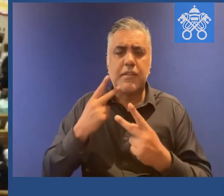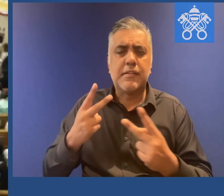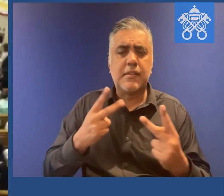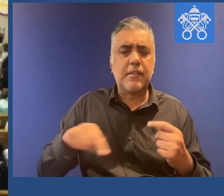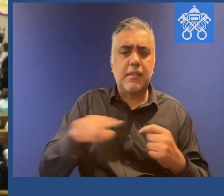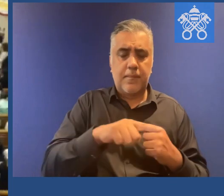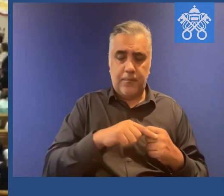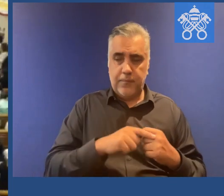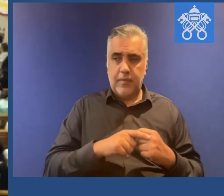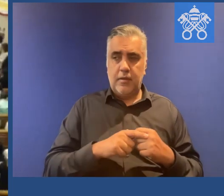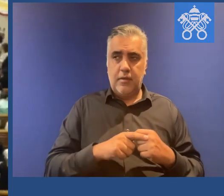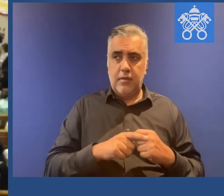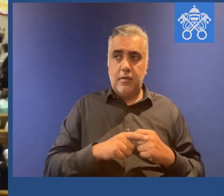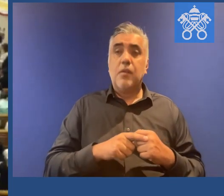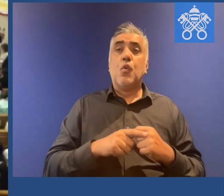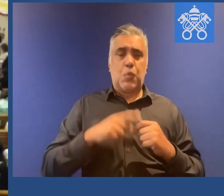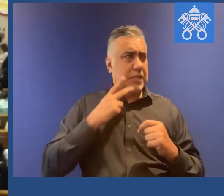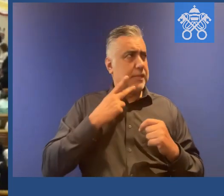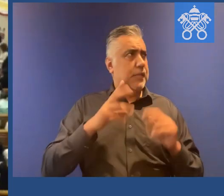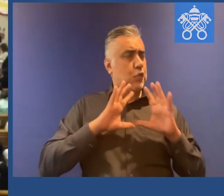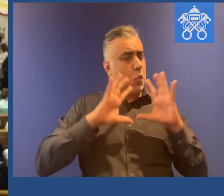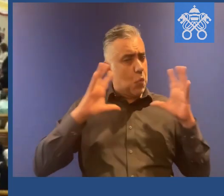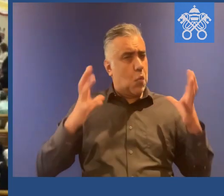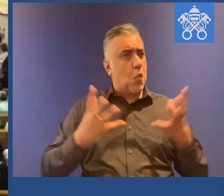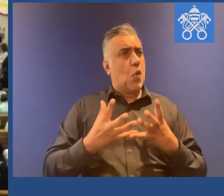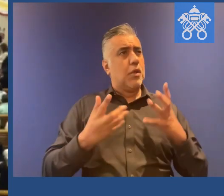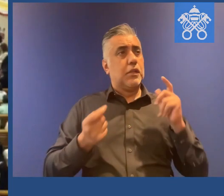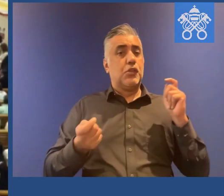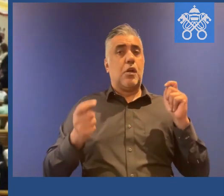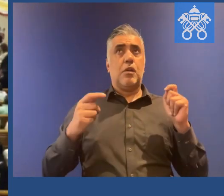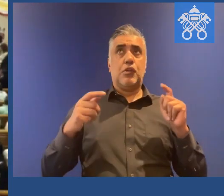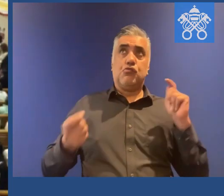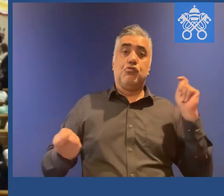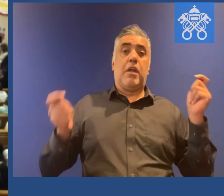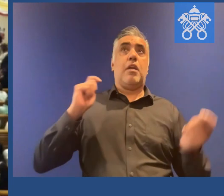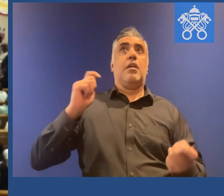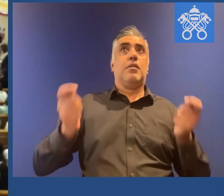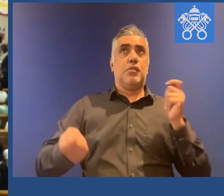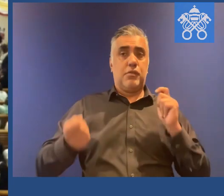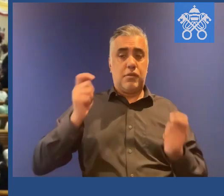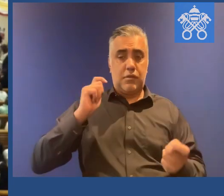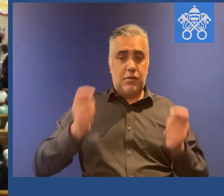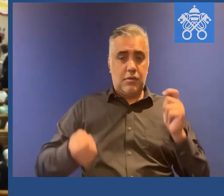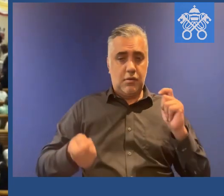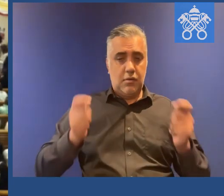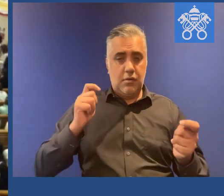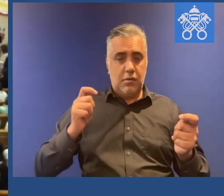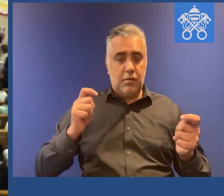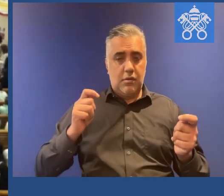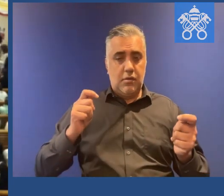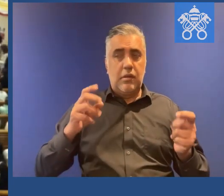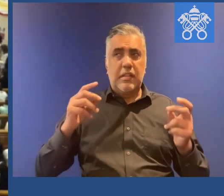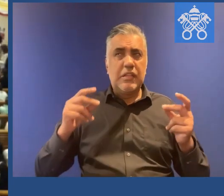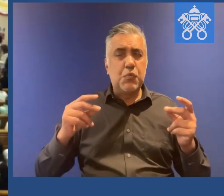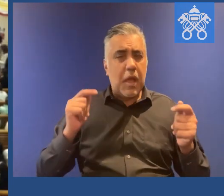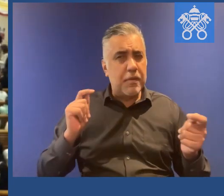We see that the world around us is changing by leaps and bounds. This